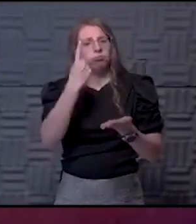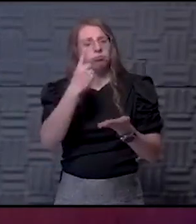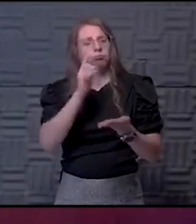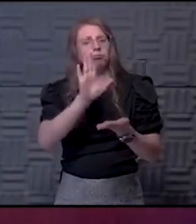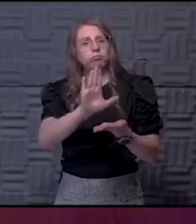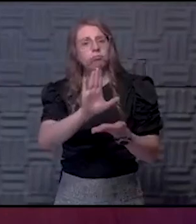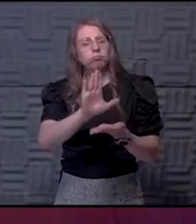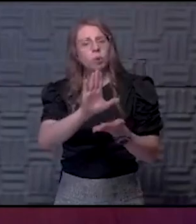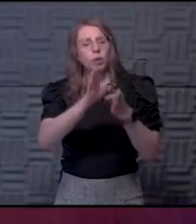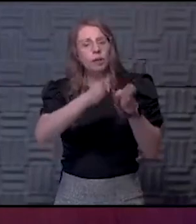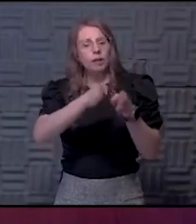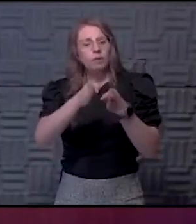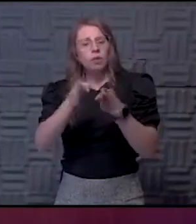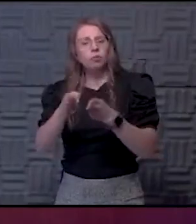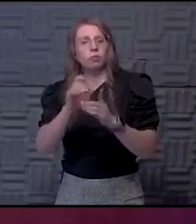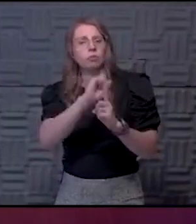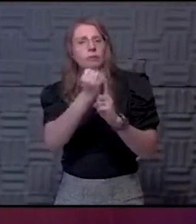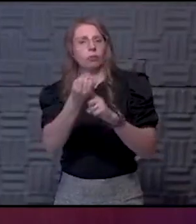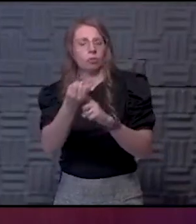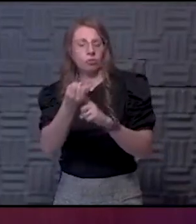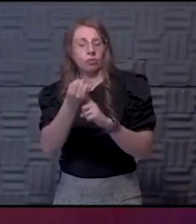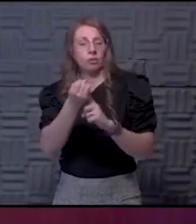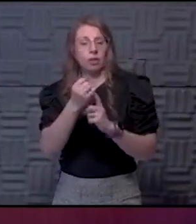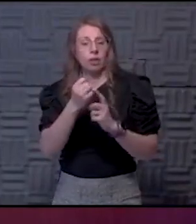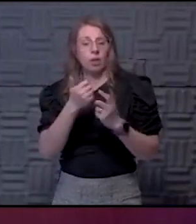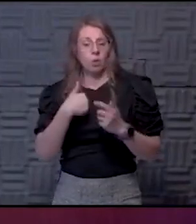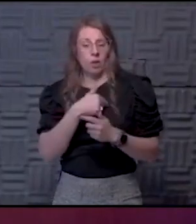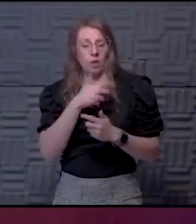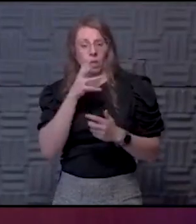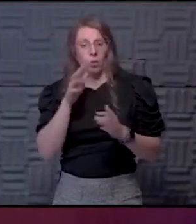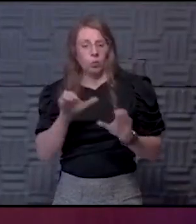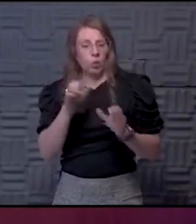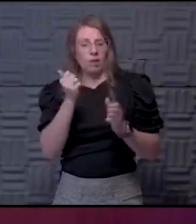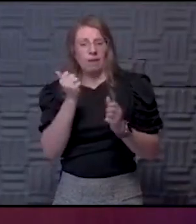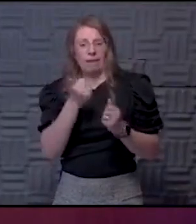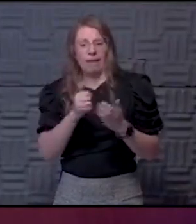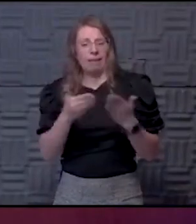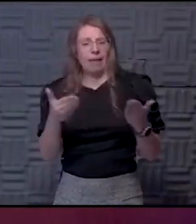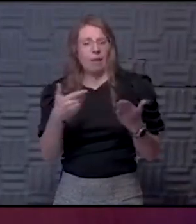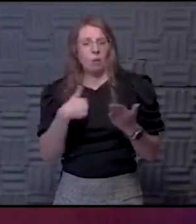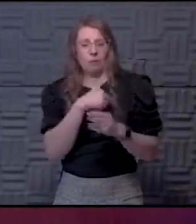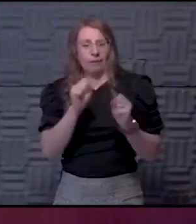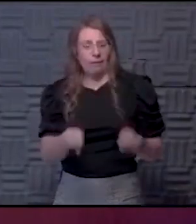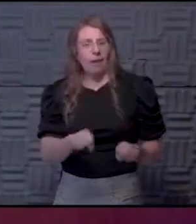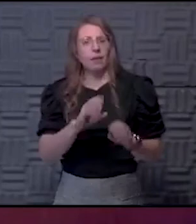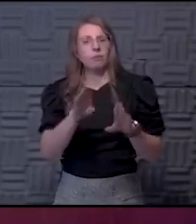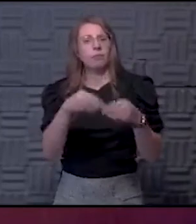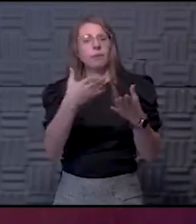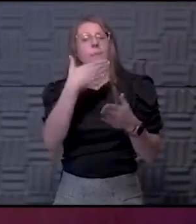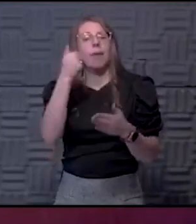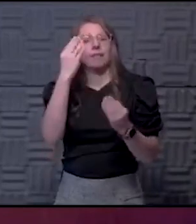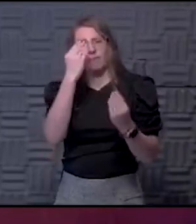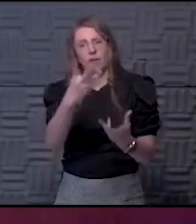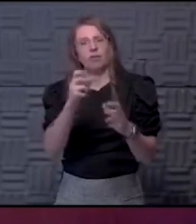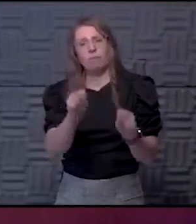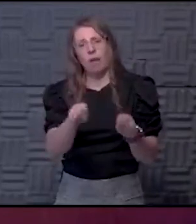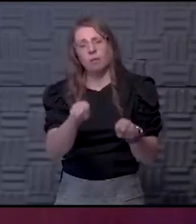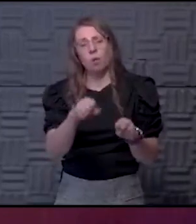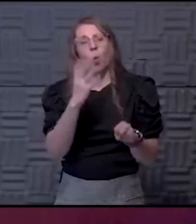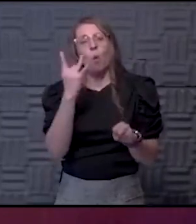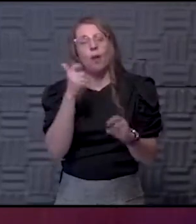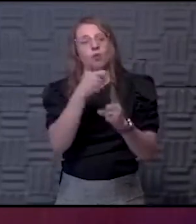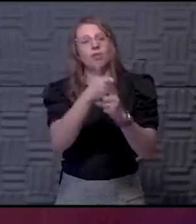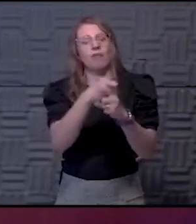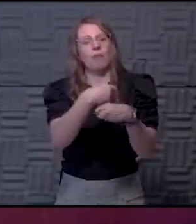understand your individual scenarios and do everything we can to get you, as Dana said, the best information possible so you can make the